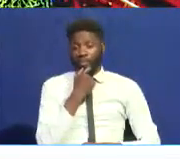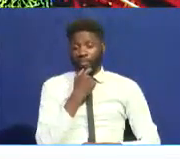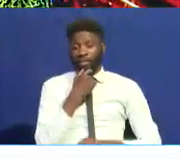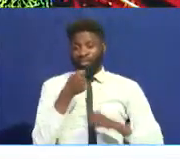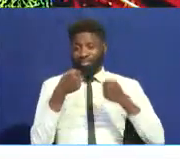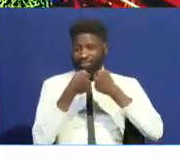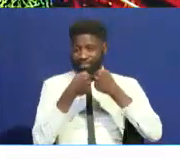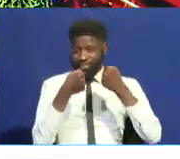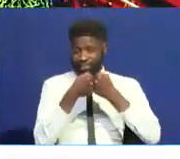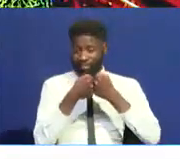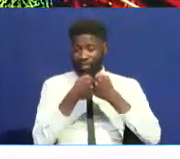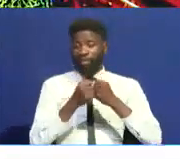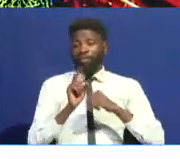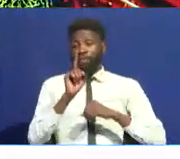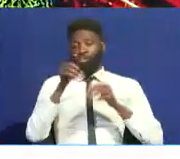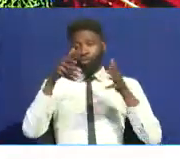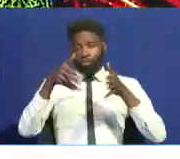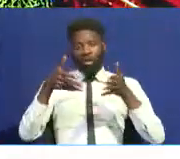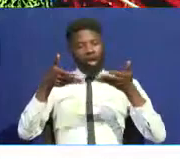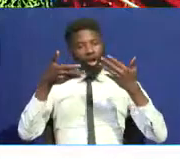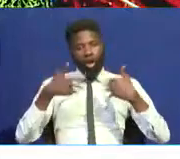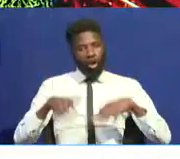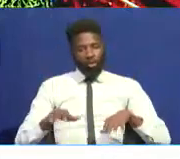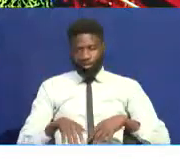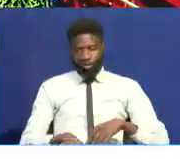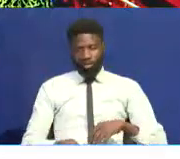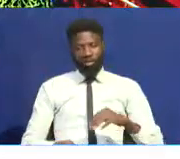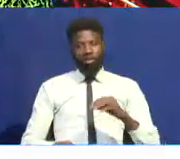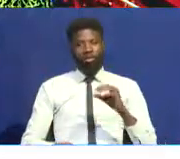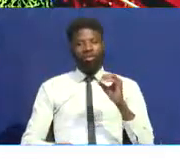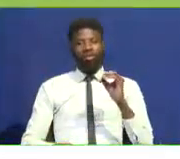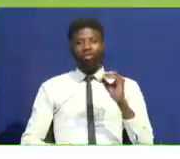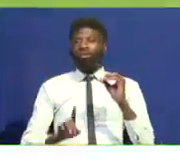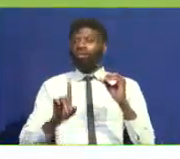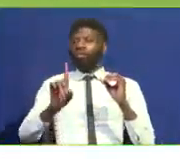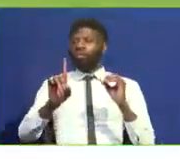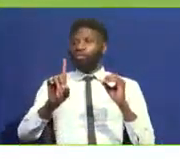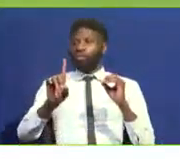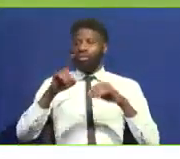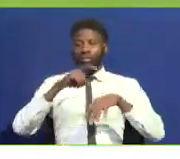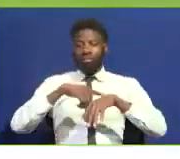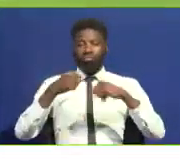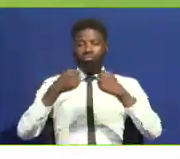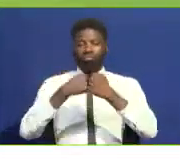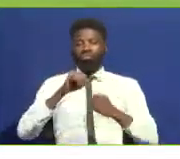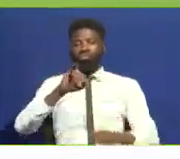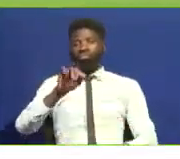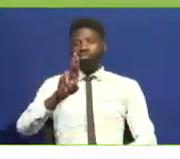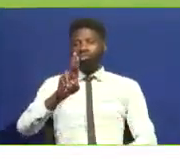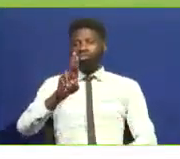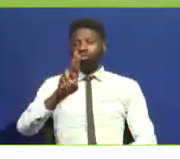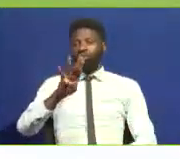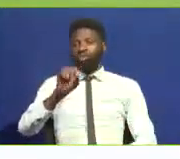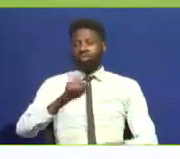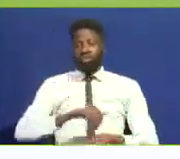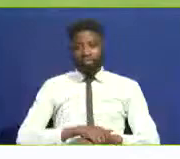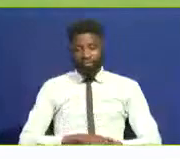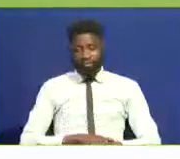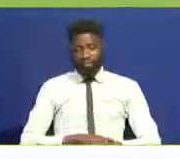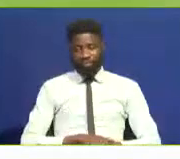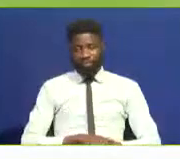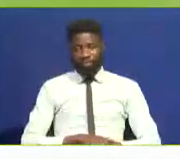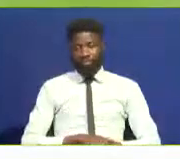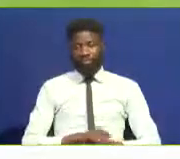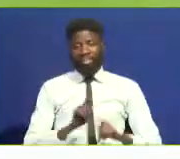losing note today after going down by a goal to nil to Al Merrikh Bentou in Juba. The lone goal was scored by Mohamed Musa in the 64th minute. The two